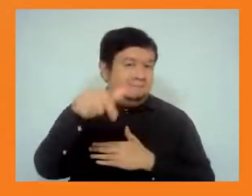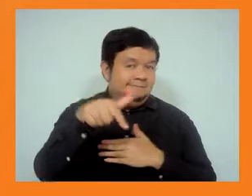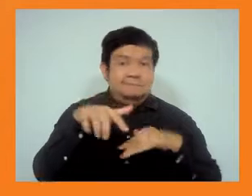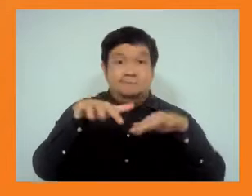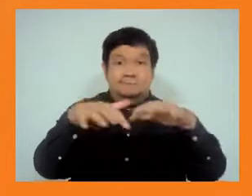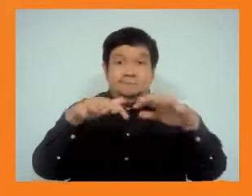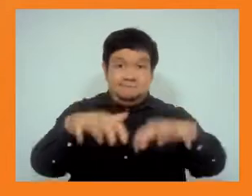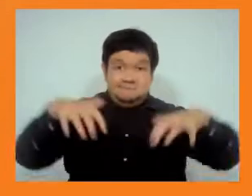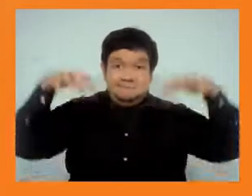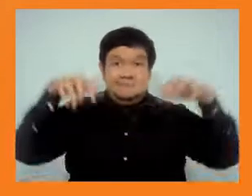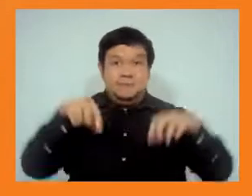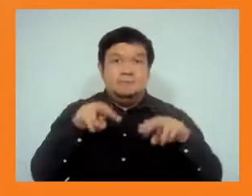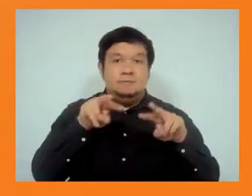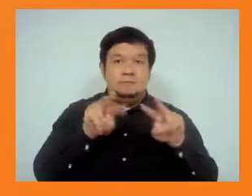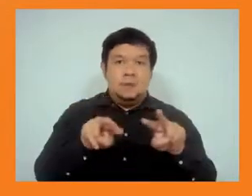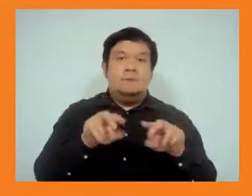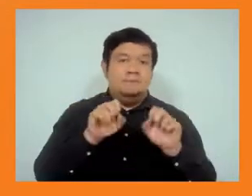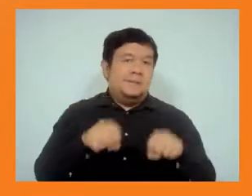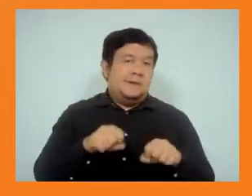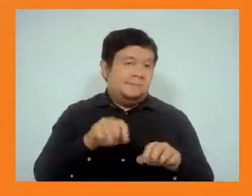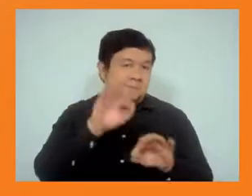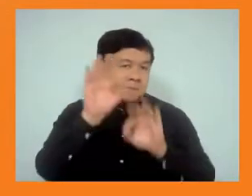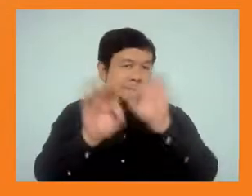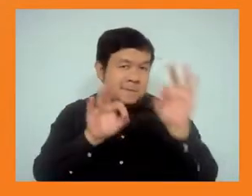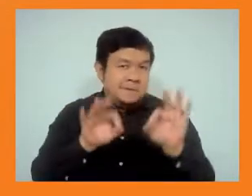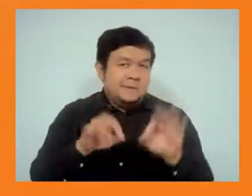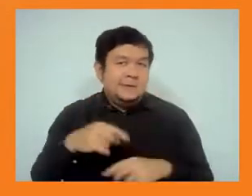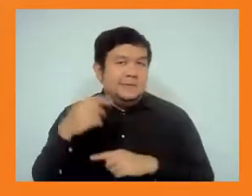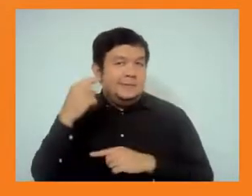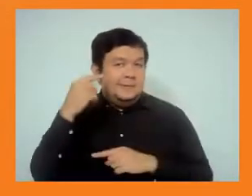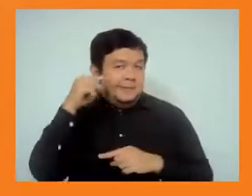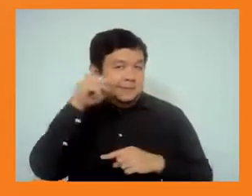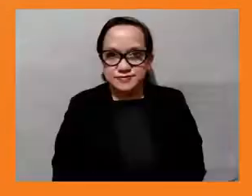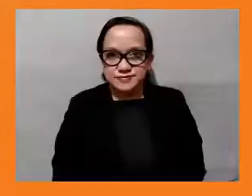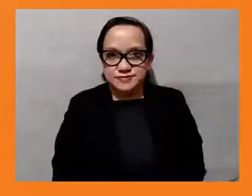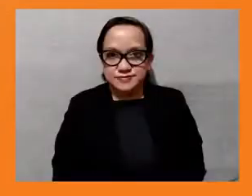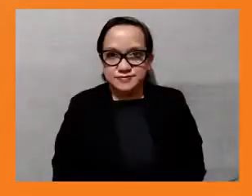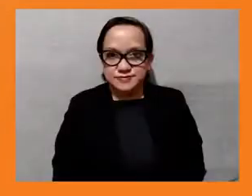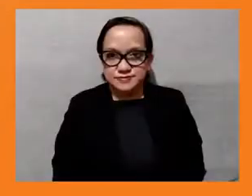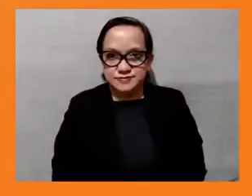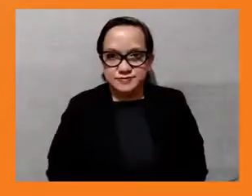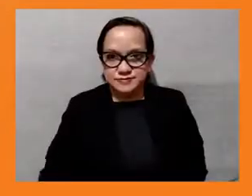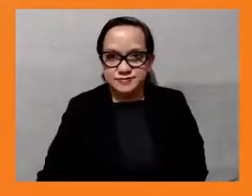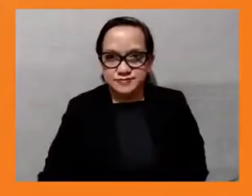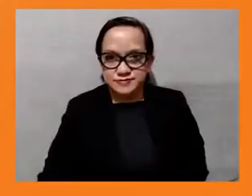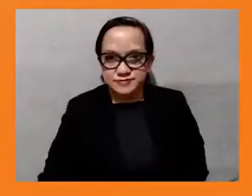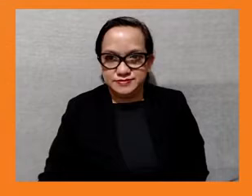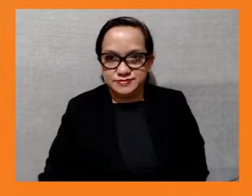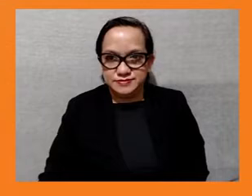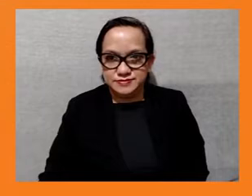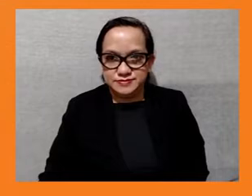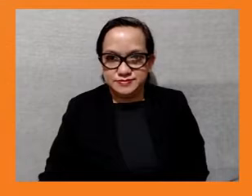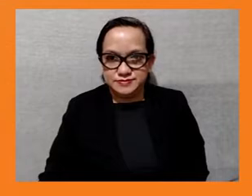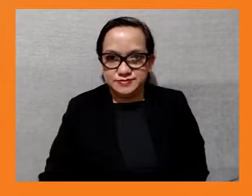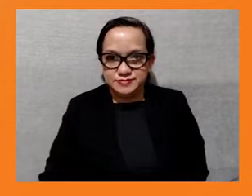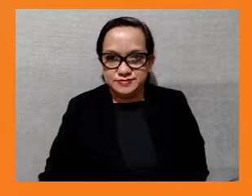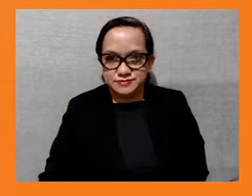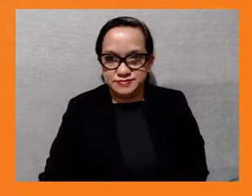important issue. Since many of the projects where ADB are